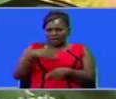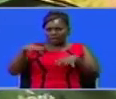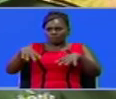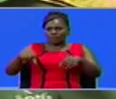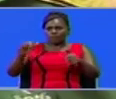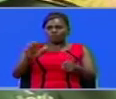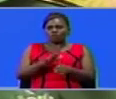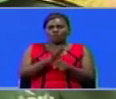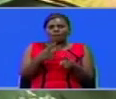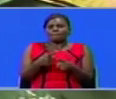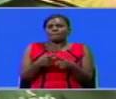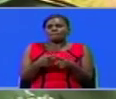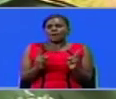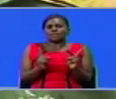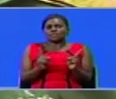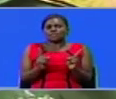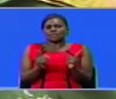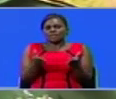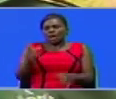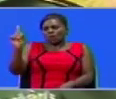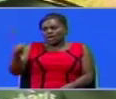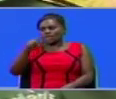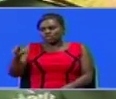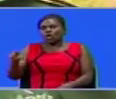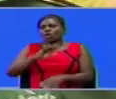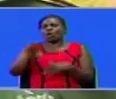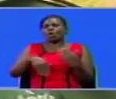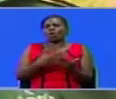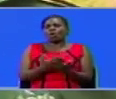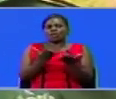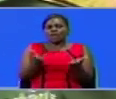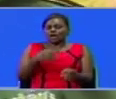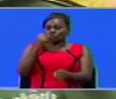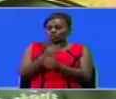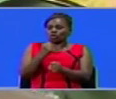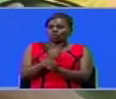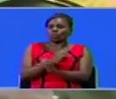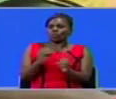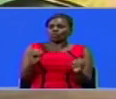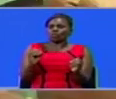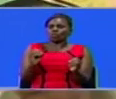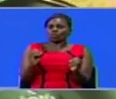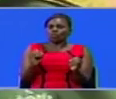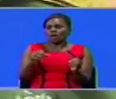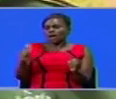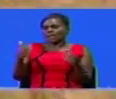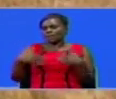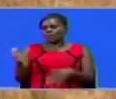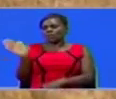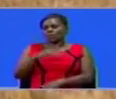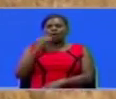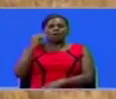full camps na kwa saa hizi walikanzo wote. So kwa saa hizi hakuna kazi, mpaka imebidi watu wengine waende